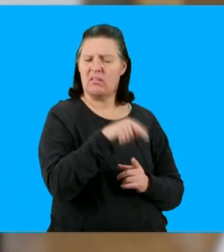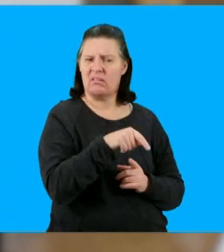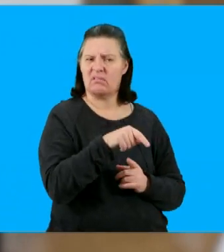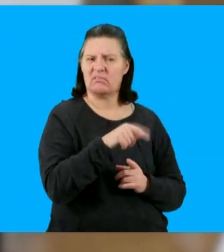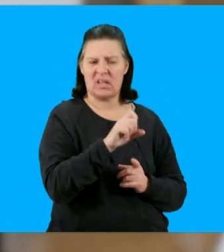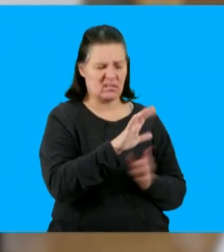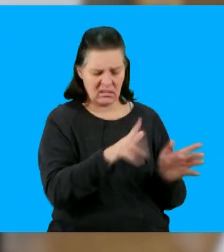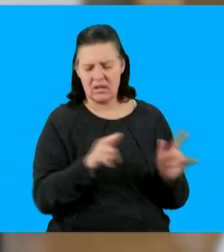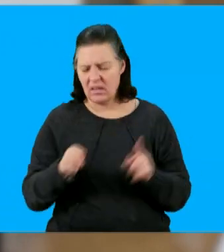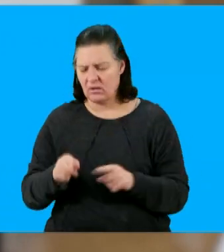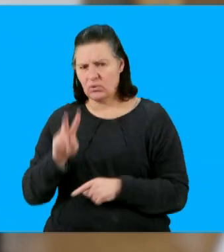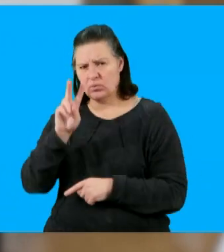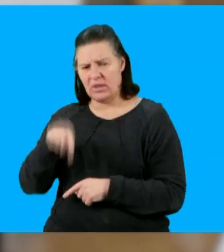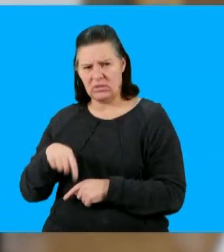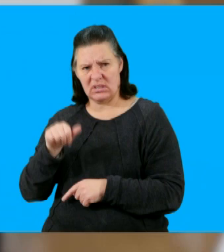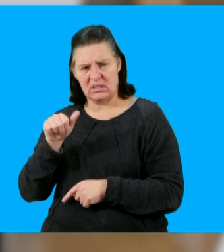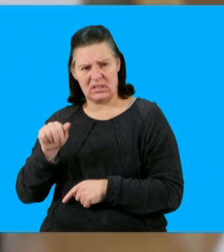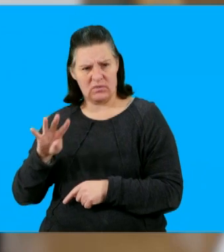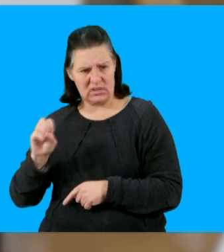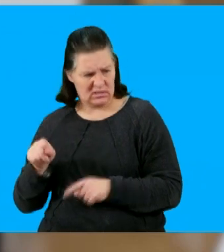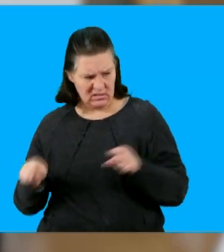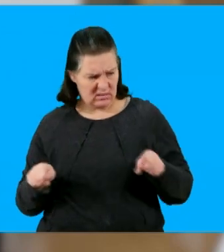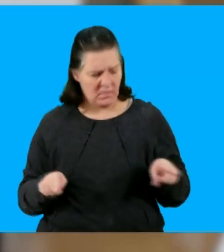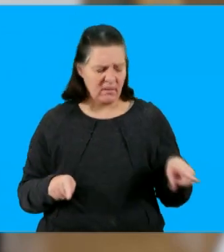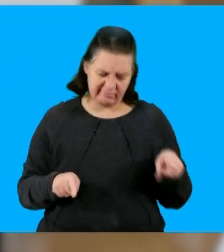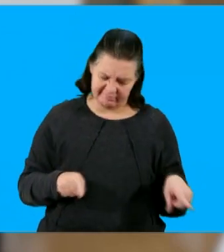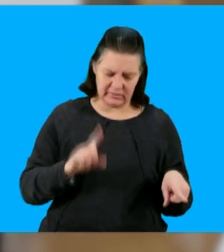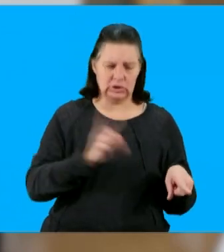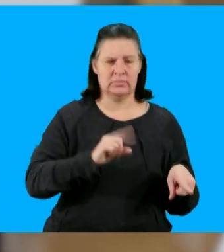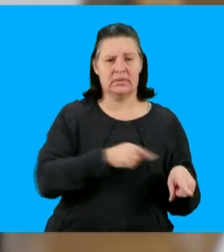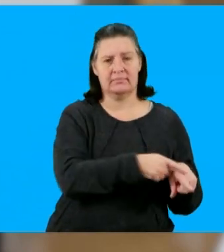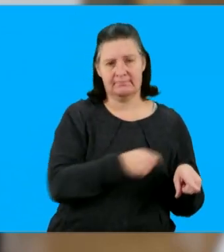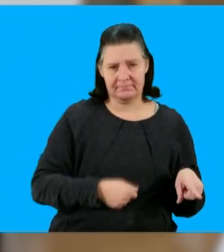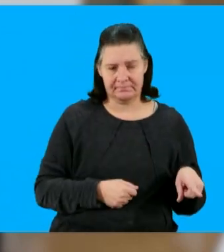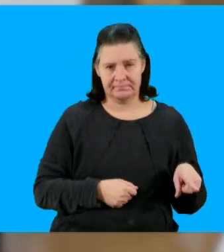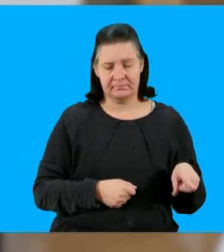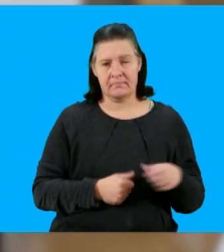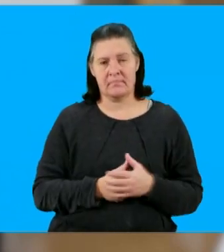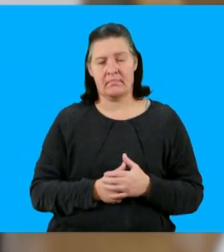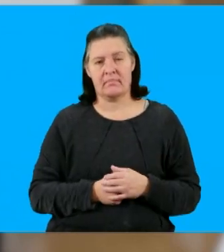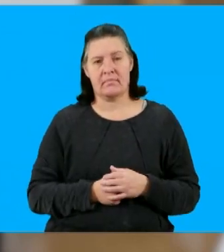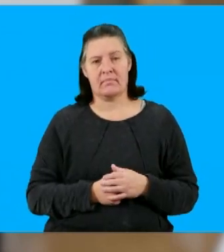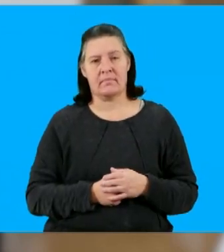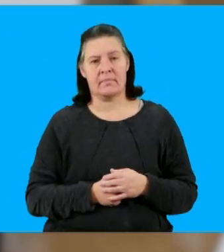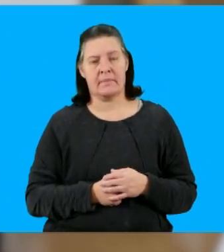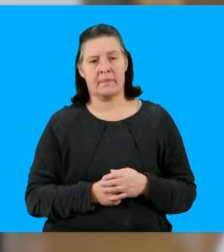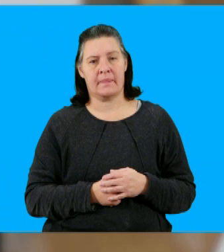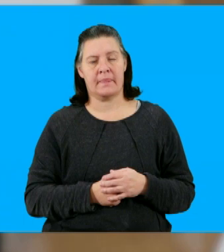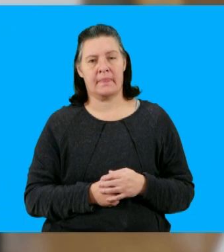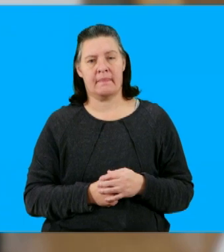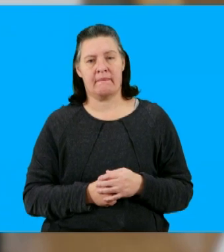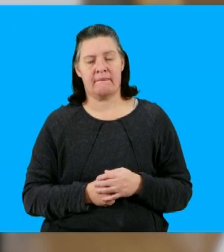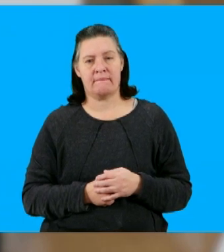cents and the 2,640 Rand, which one will be cheaper? In this case, definitely buying the camera